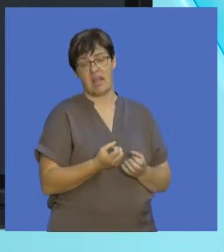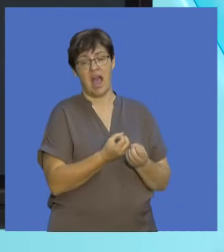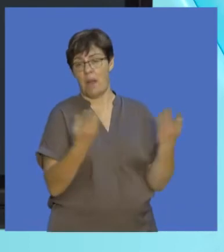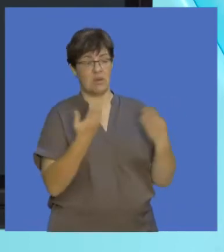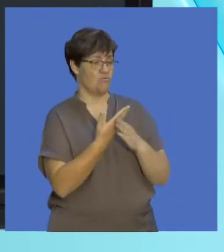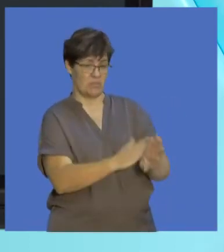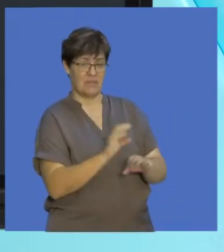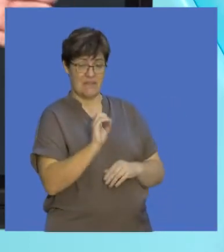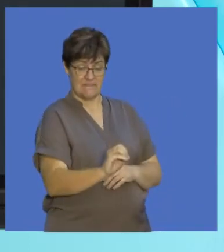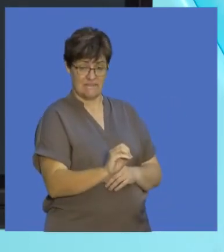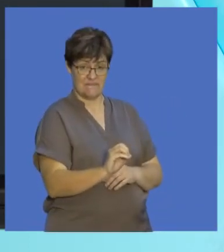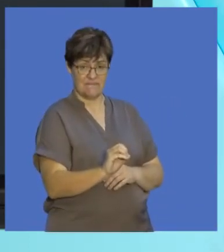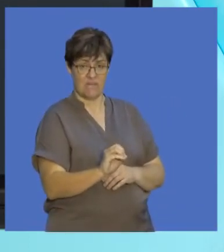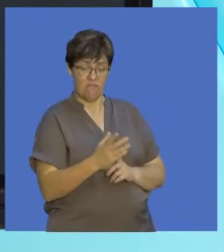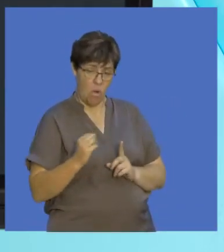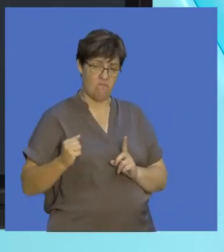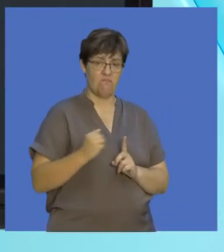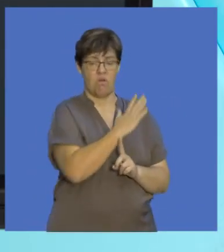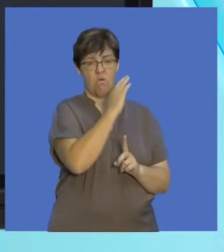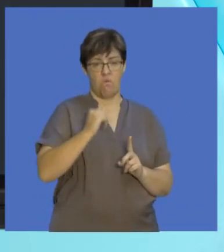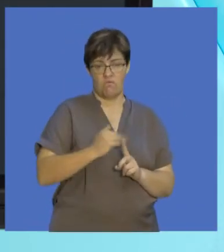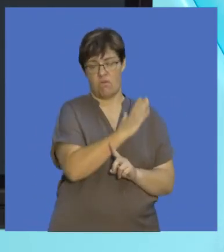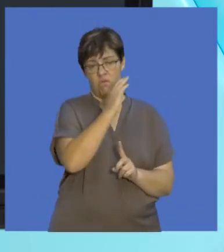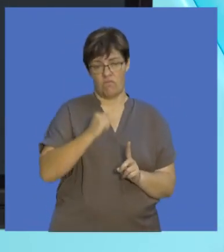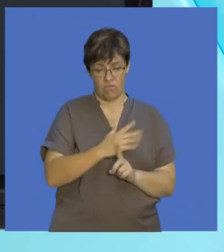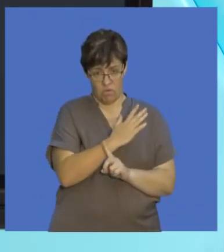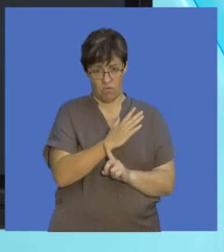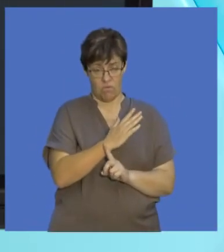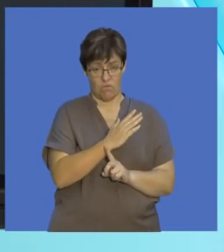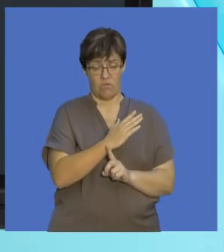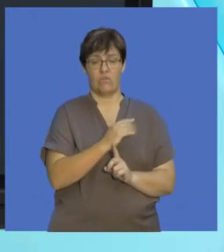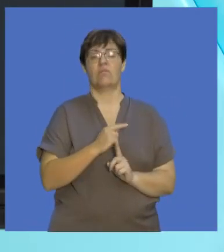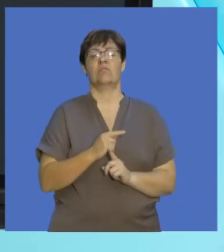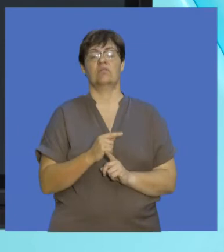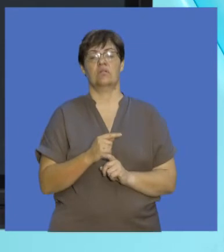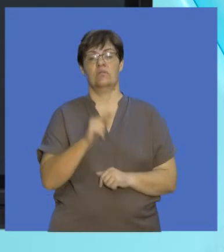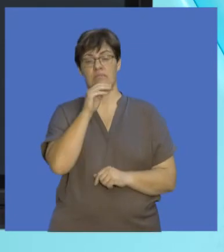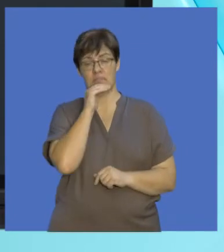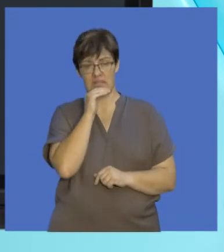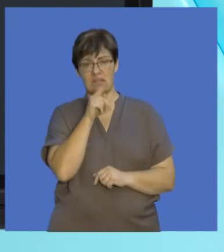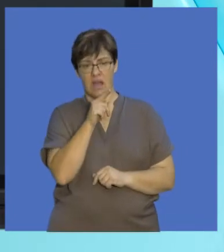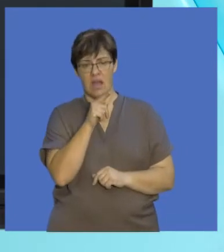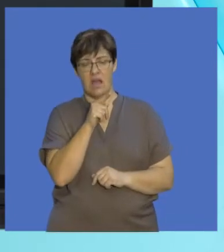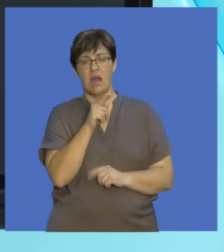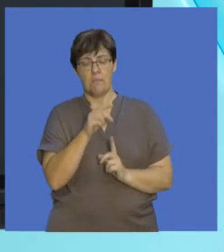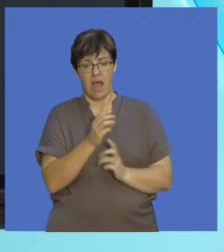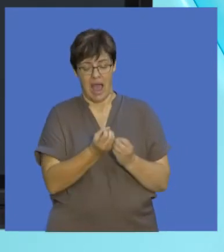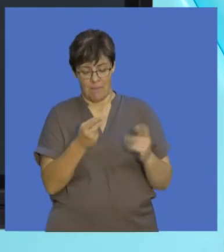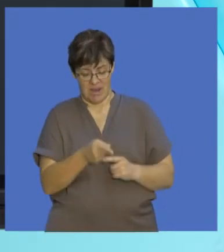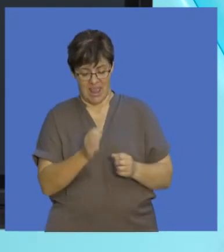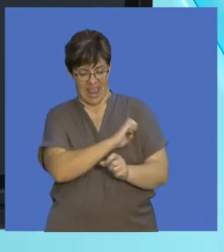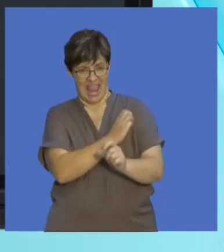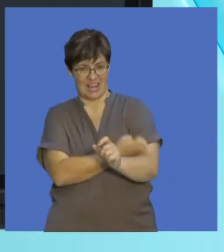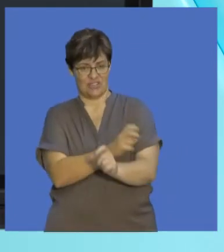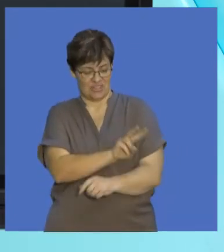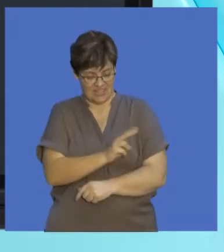certain amount of resistance to the flow of charge or to that current, then it has to do with the amount